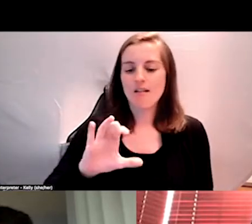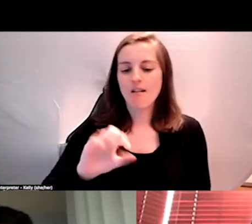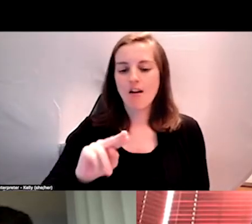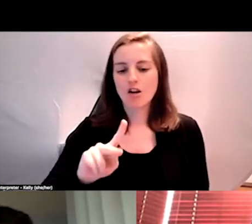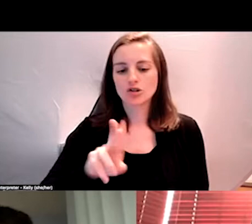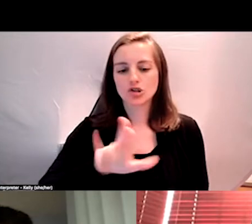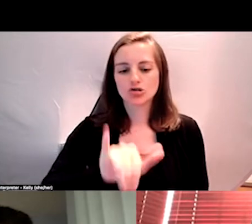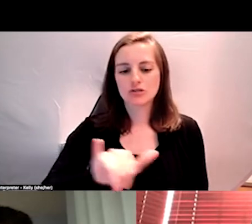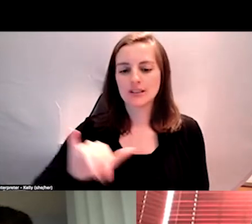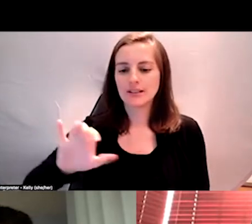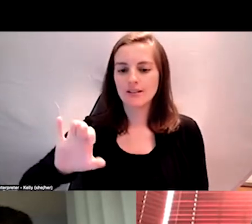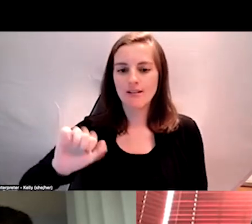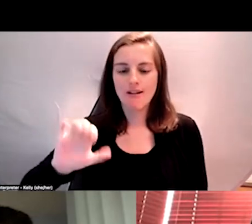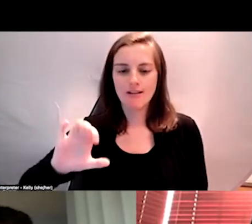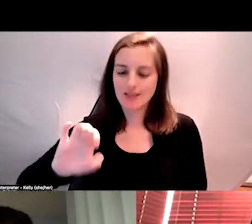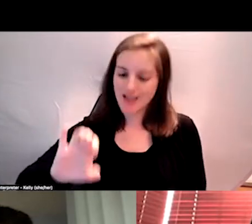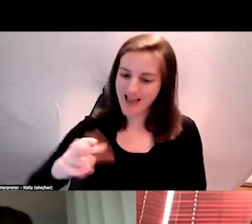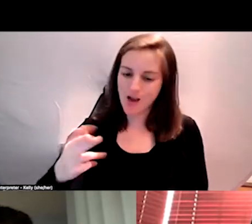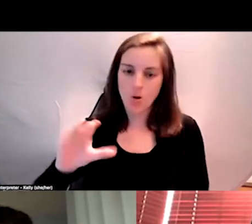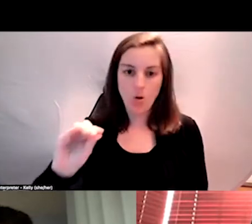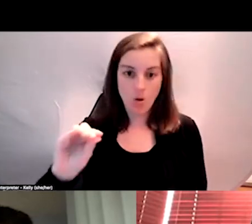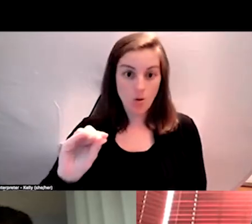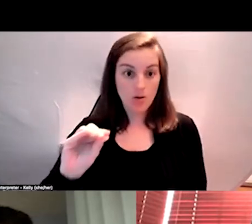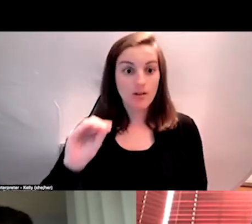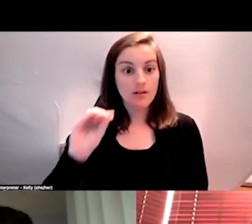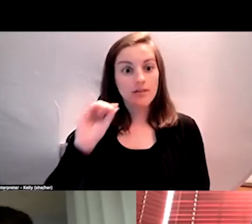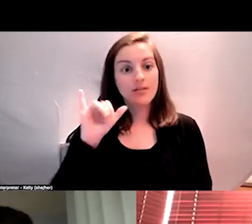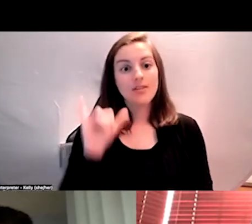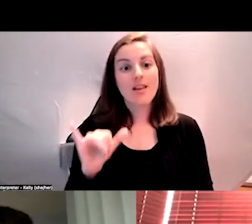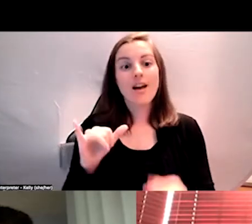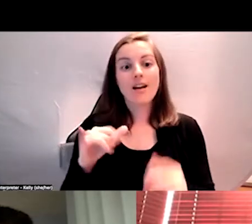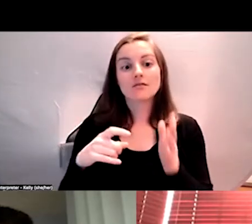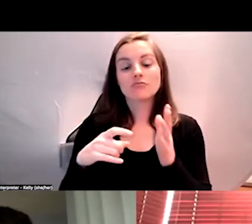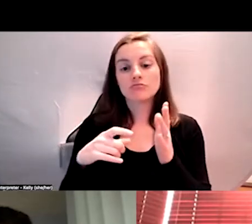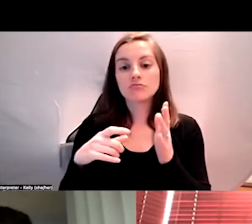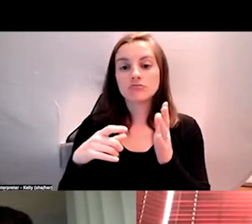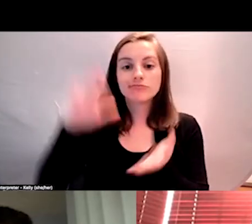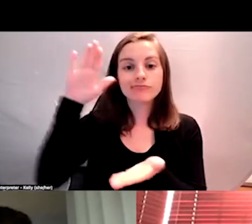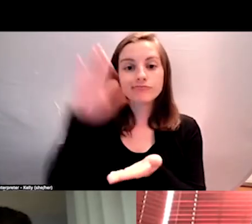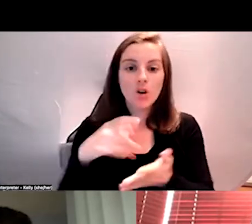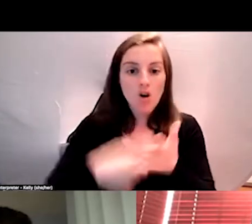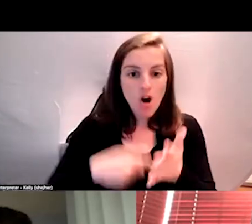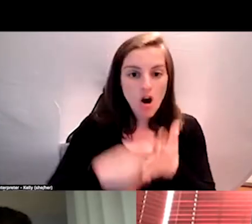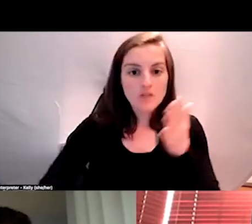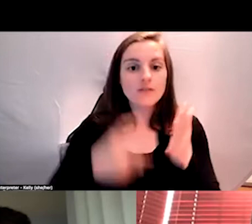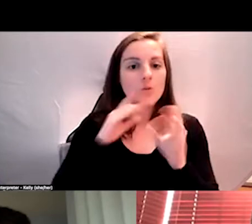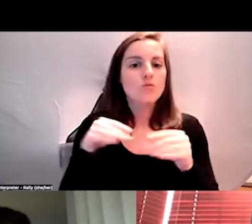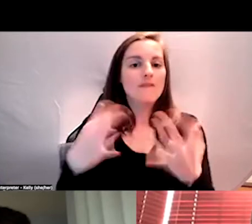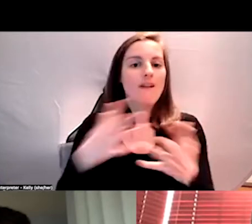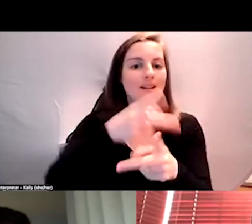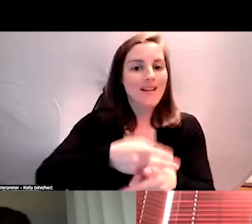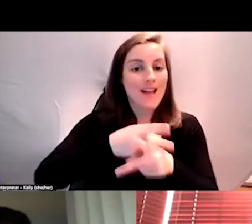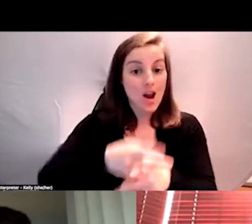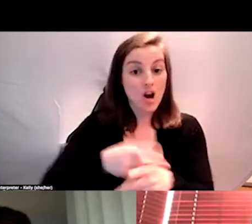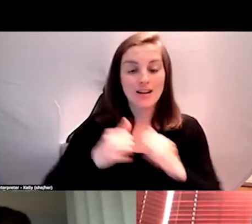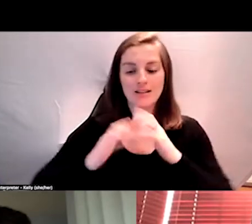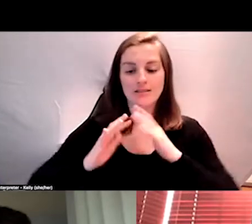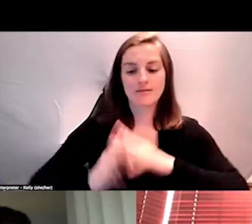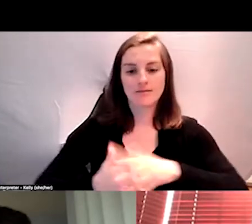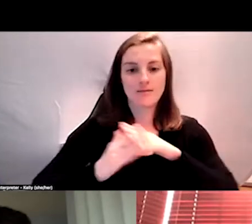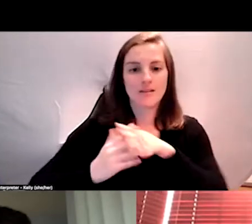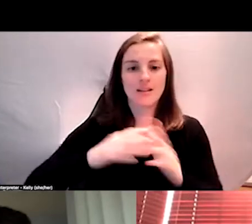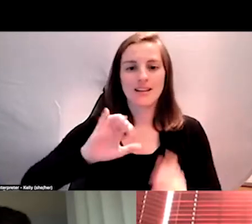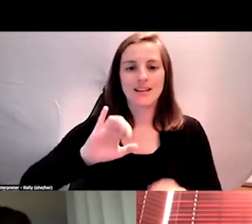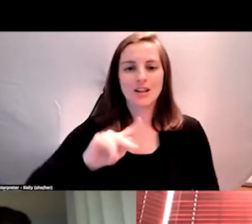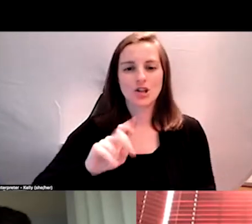helps healthcare professionals provide gender-affirming care to Indigenous people in an intersectional way by both